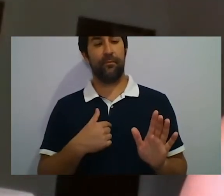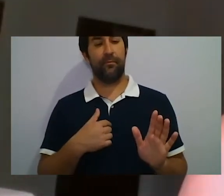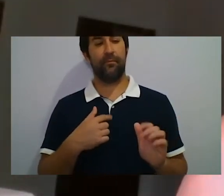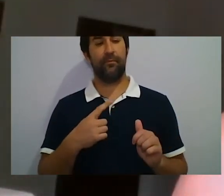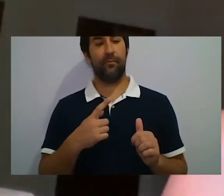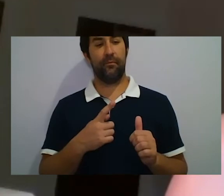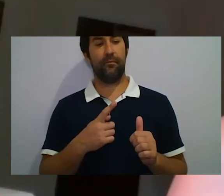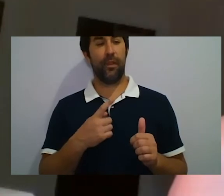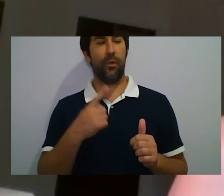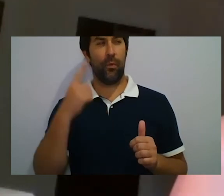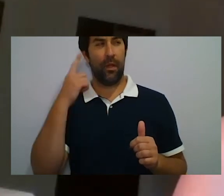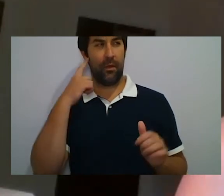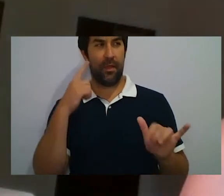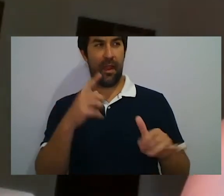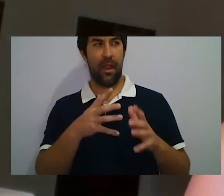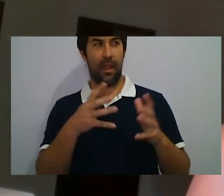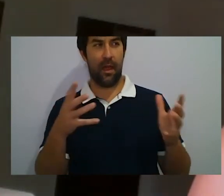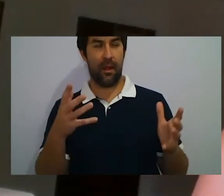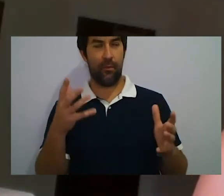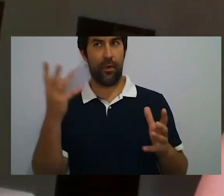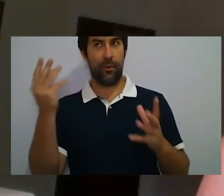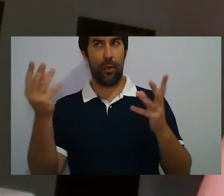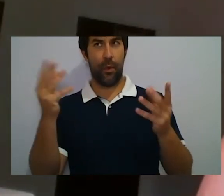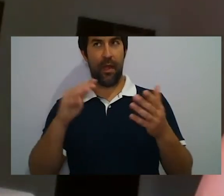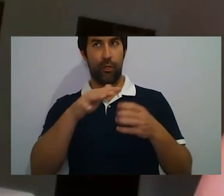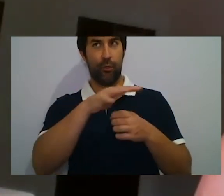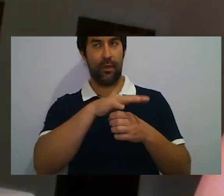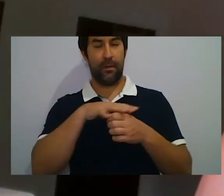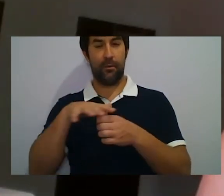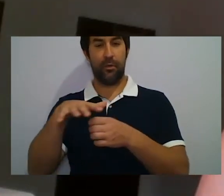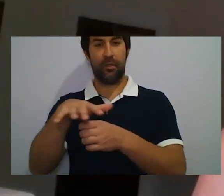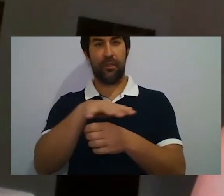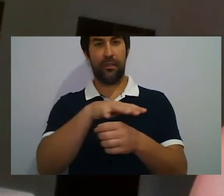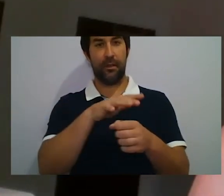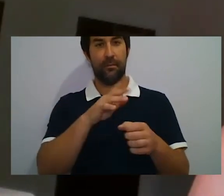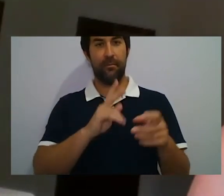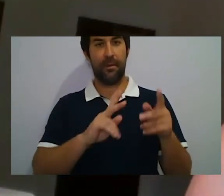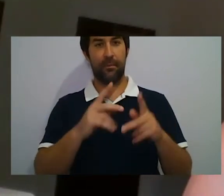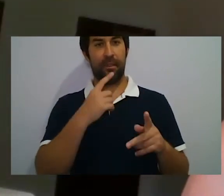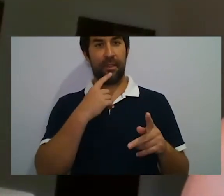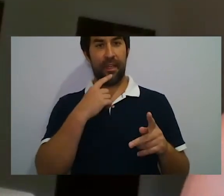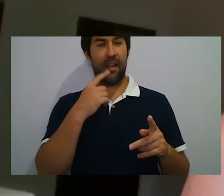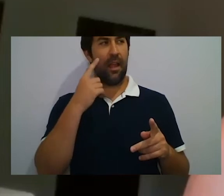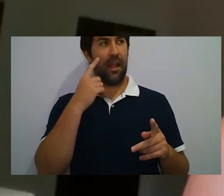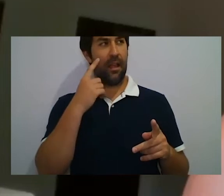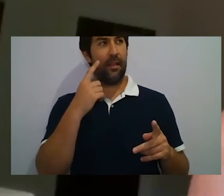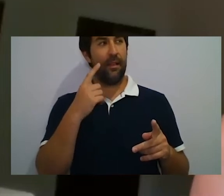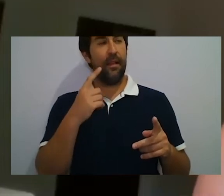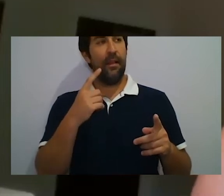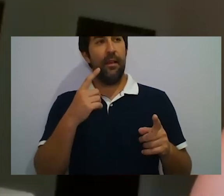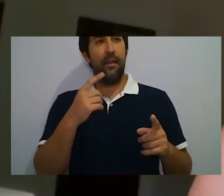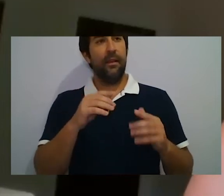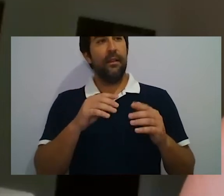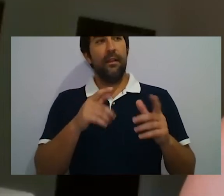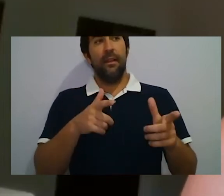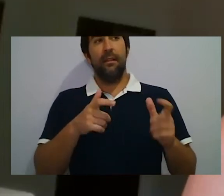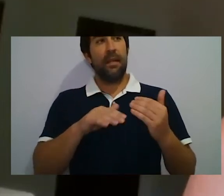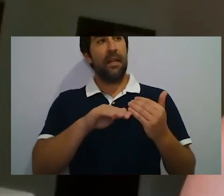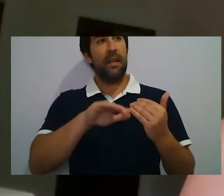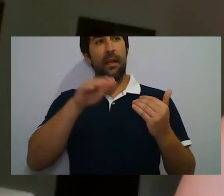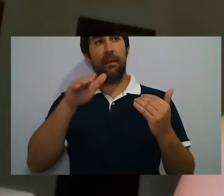areas of conflict where perhaps we're not seeing the crash numbers, thankfully, yet, but we're seeing incidences of